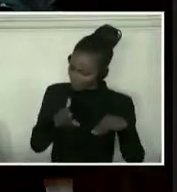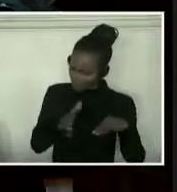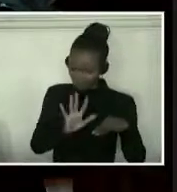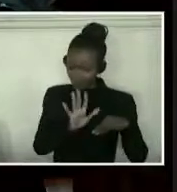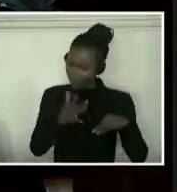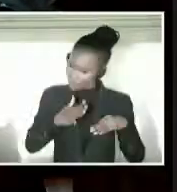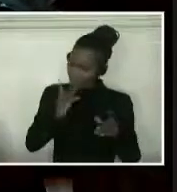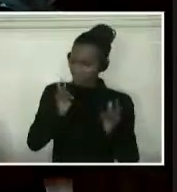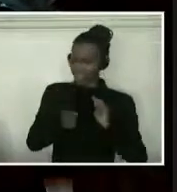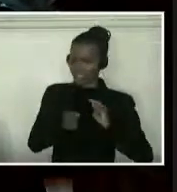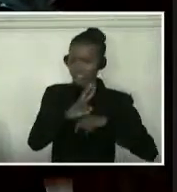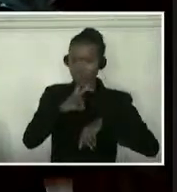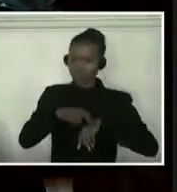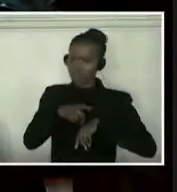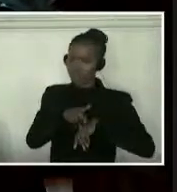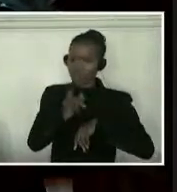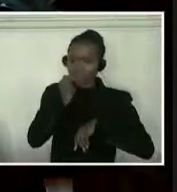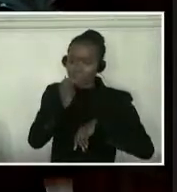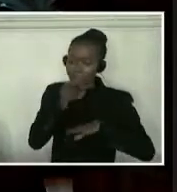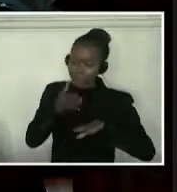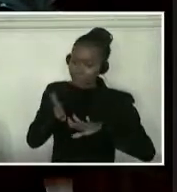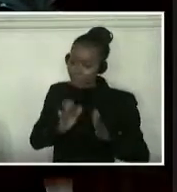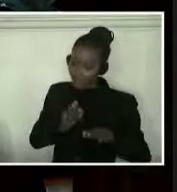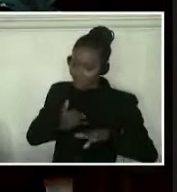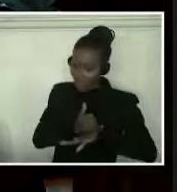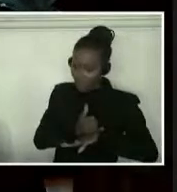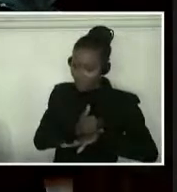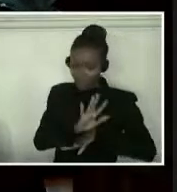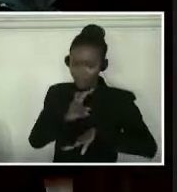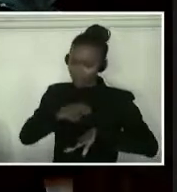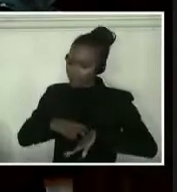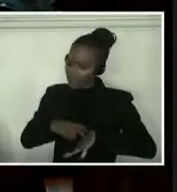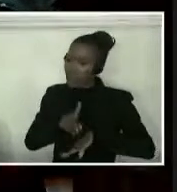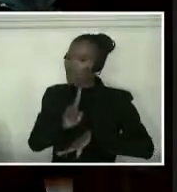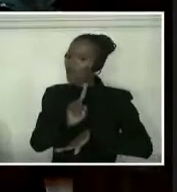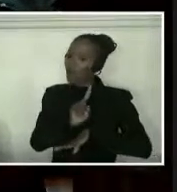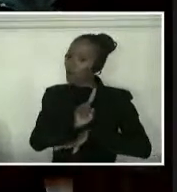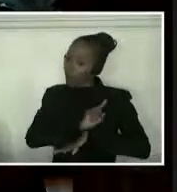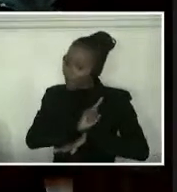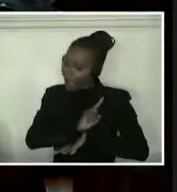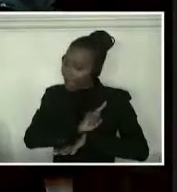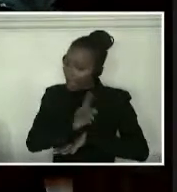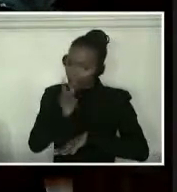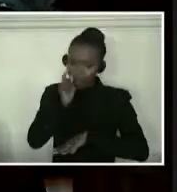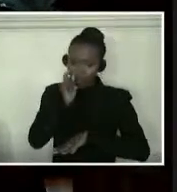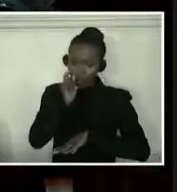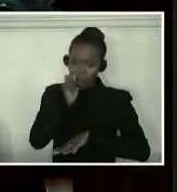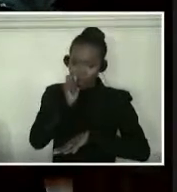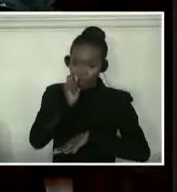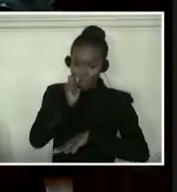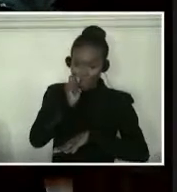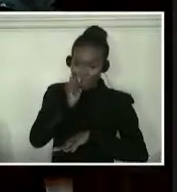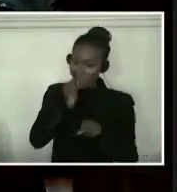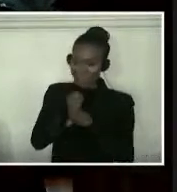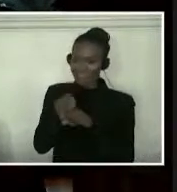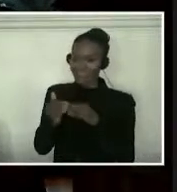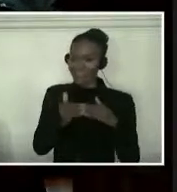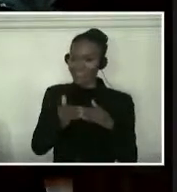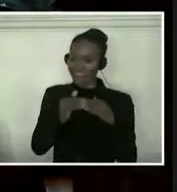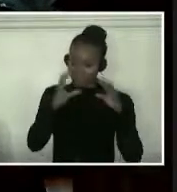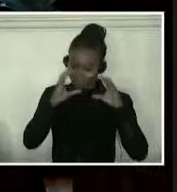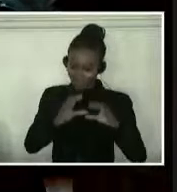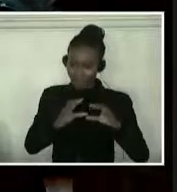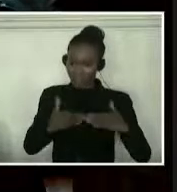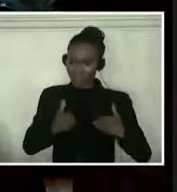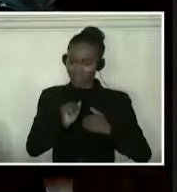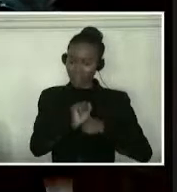things listed it's only because about 20 we are saying men are part